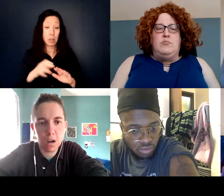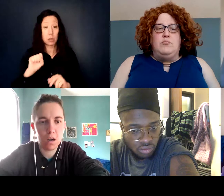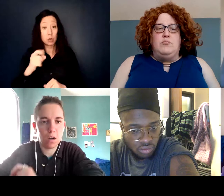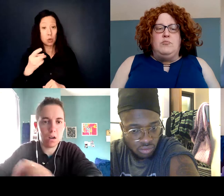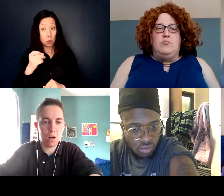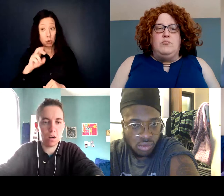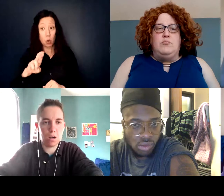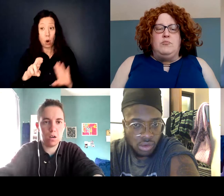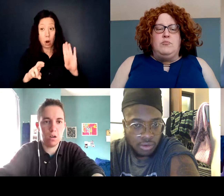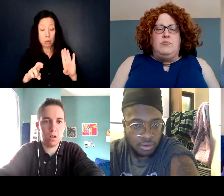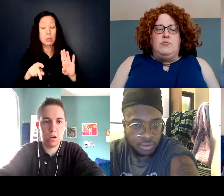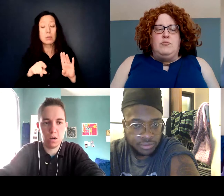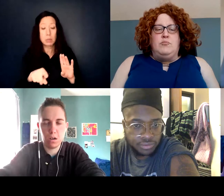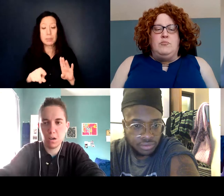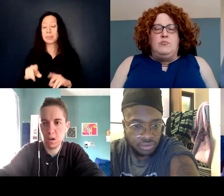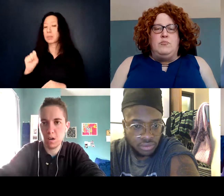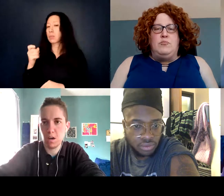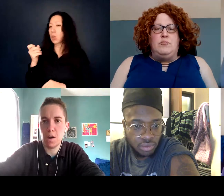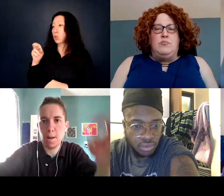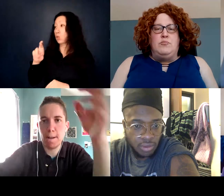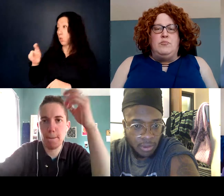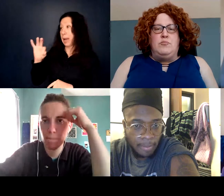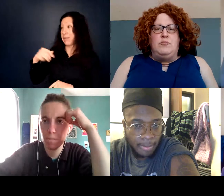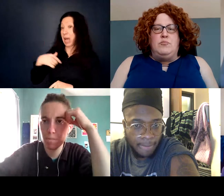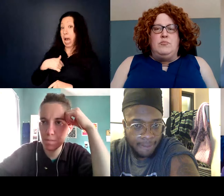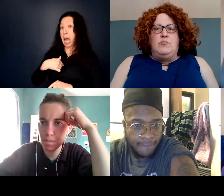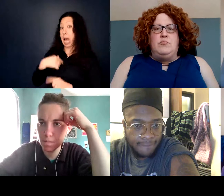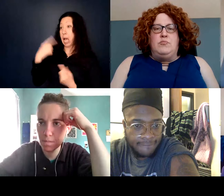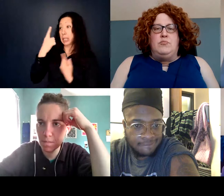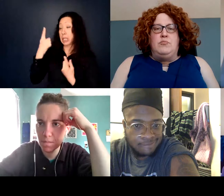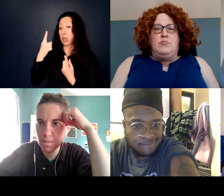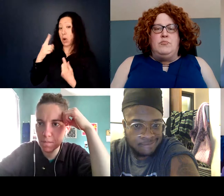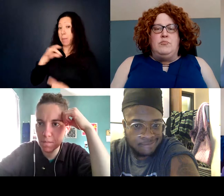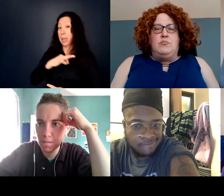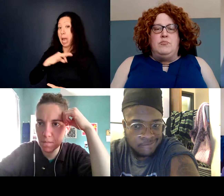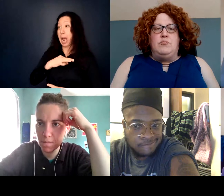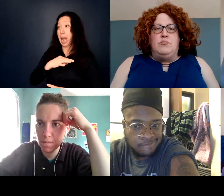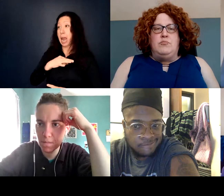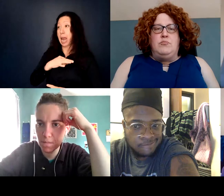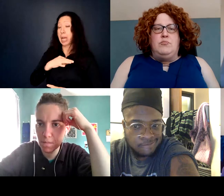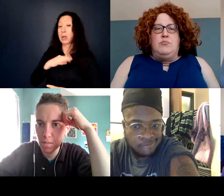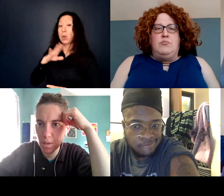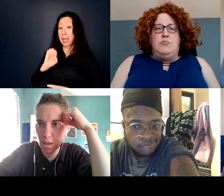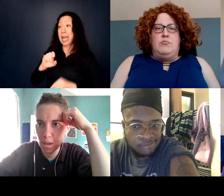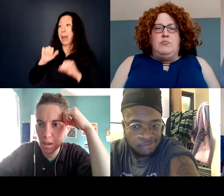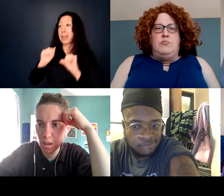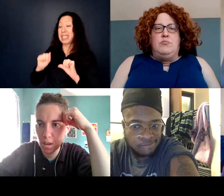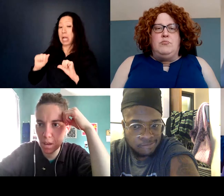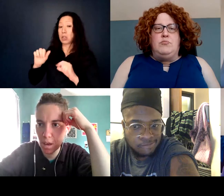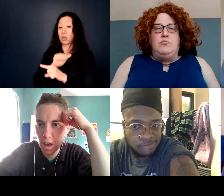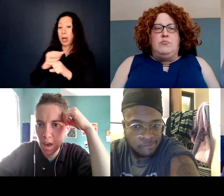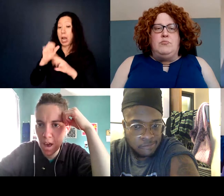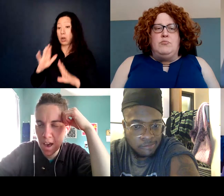So if I was going to consider applying to be a potential trainer, should I jump off this call?